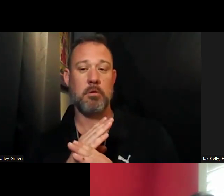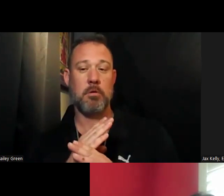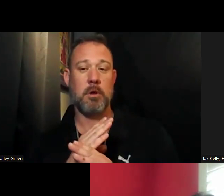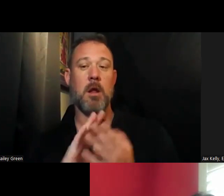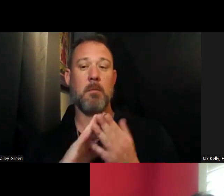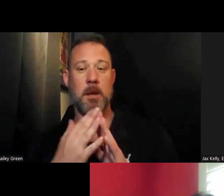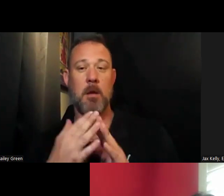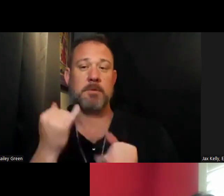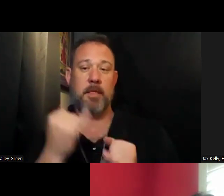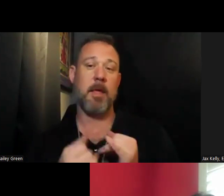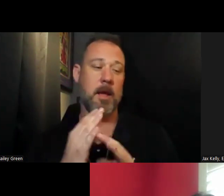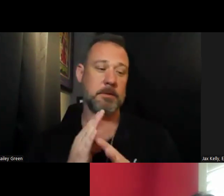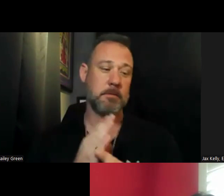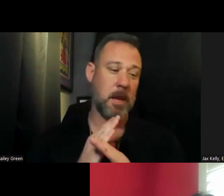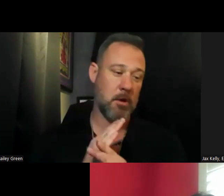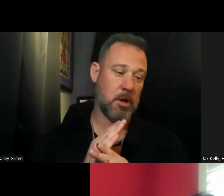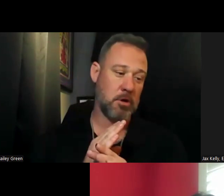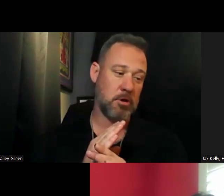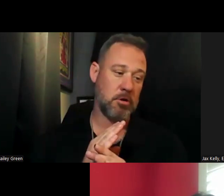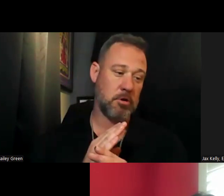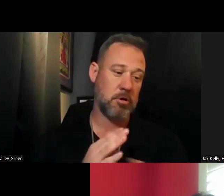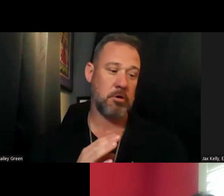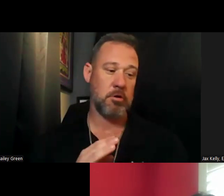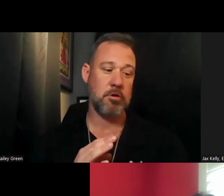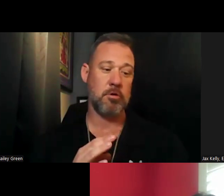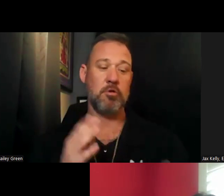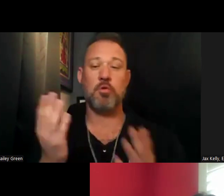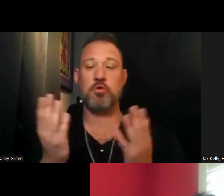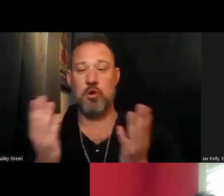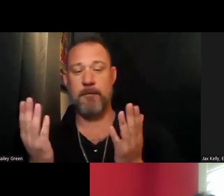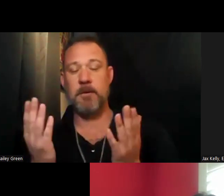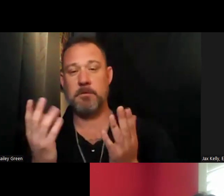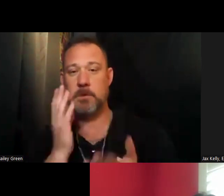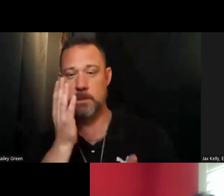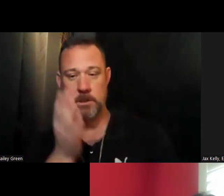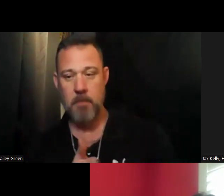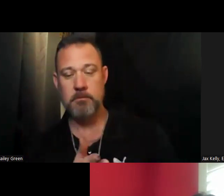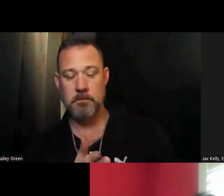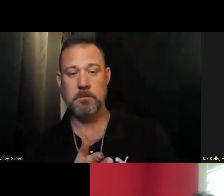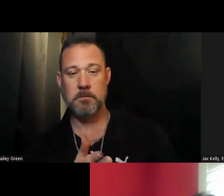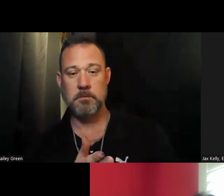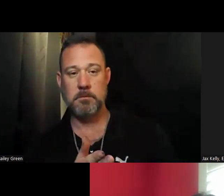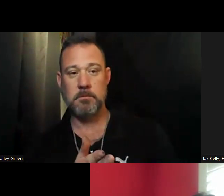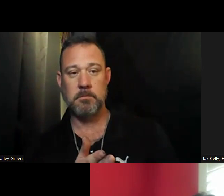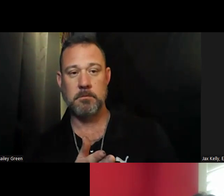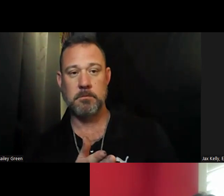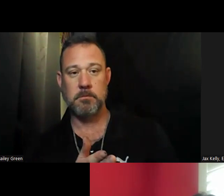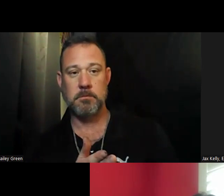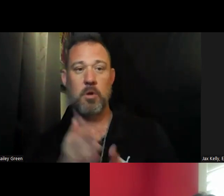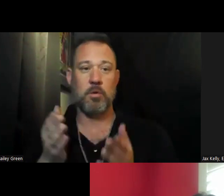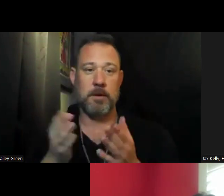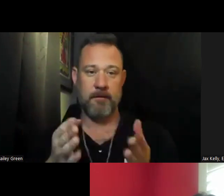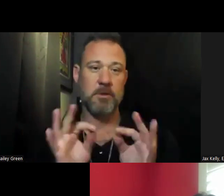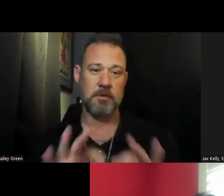becomes the last barrier to services, because it just stops right there. So navigation is